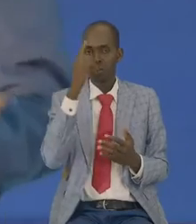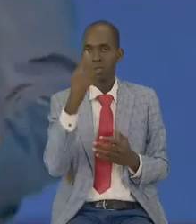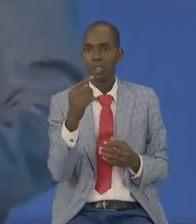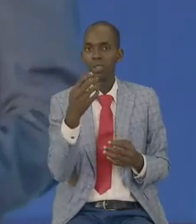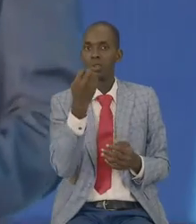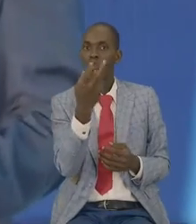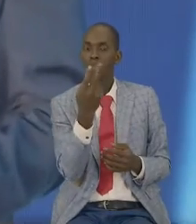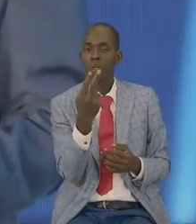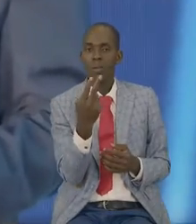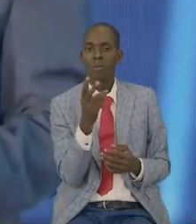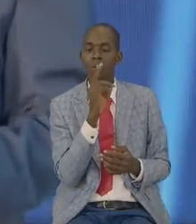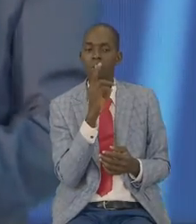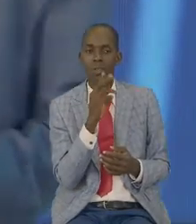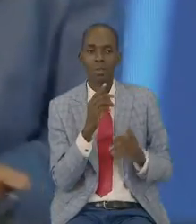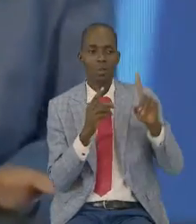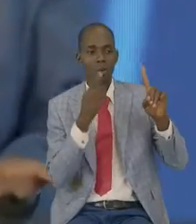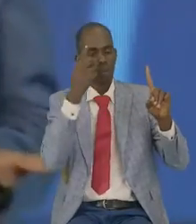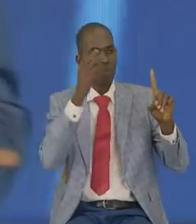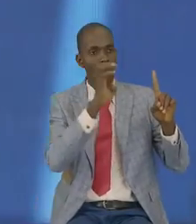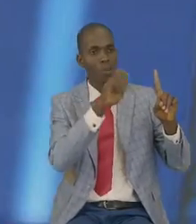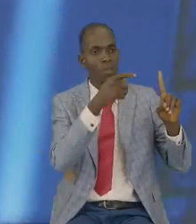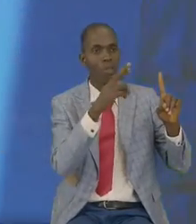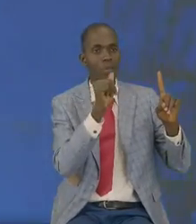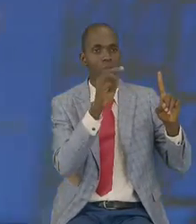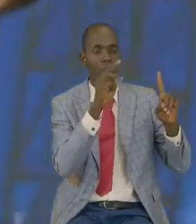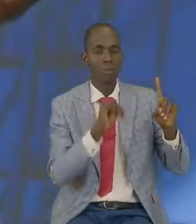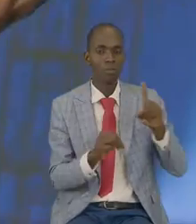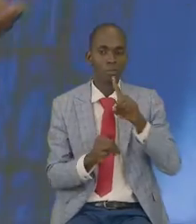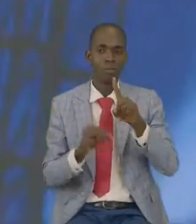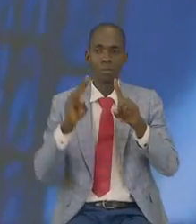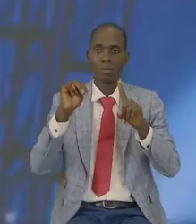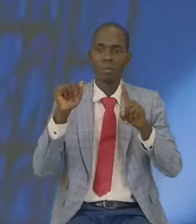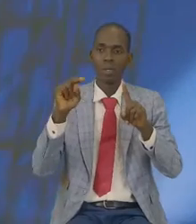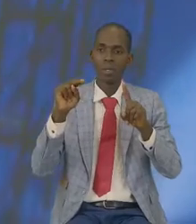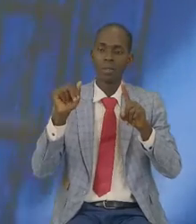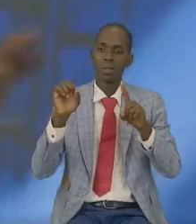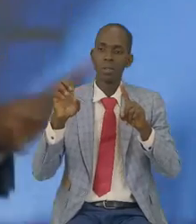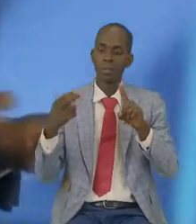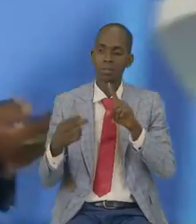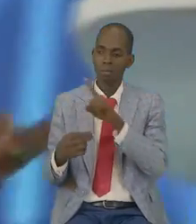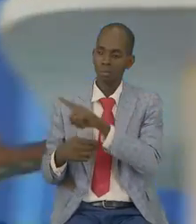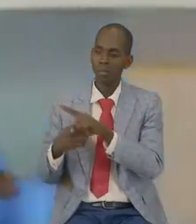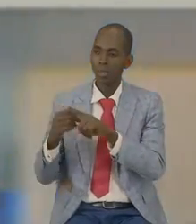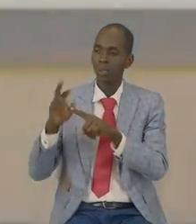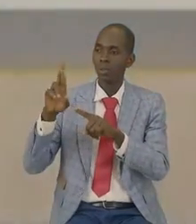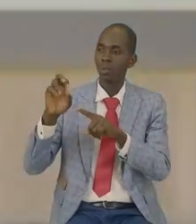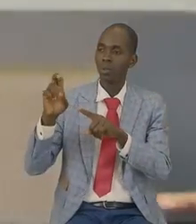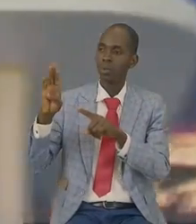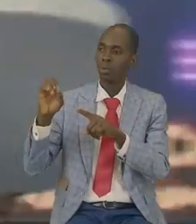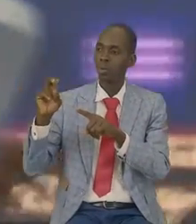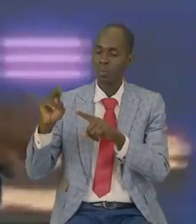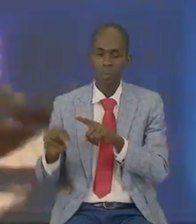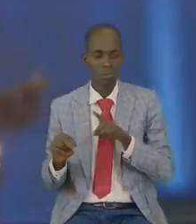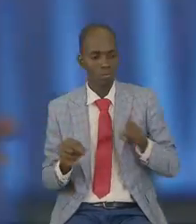Ephraim, that's your well. And Manasseh, that's your well. Reuben, that's your well. Everybody now